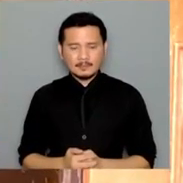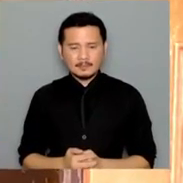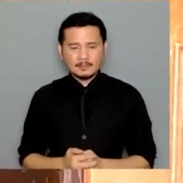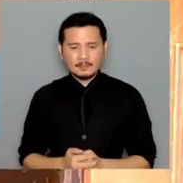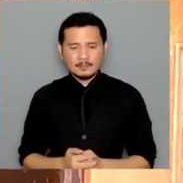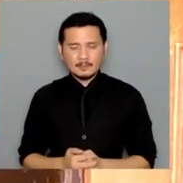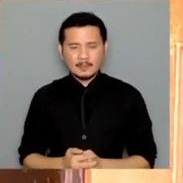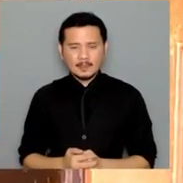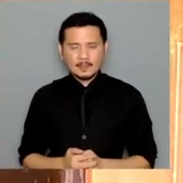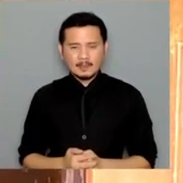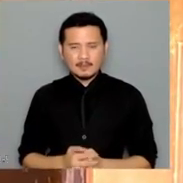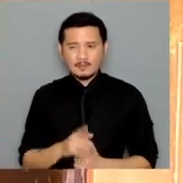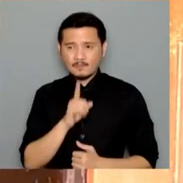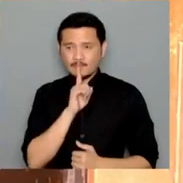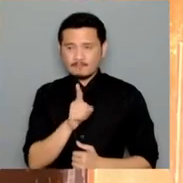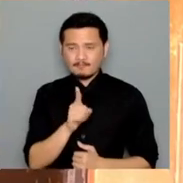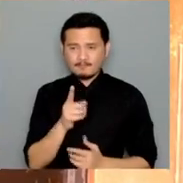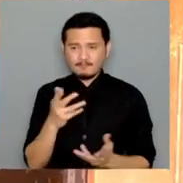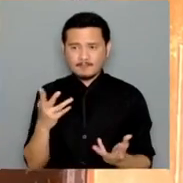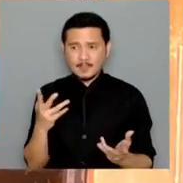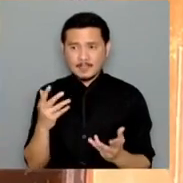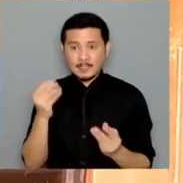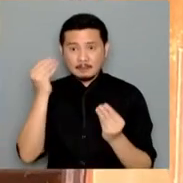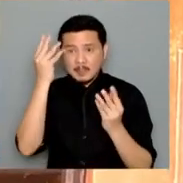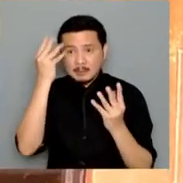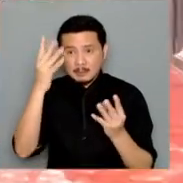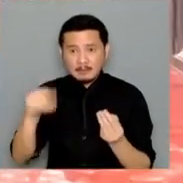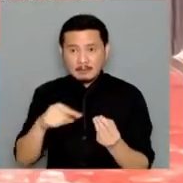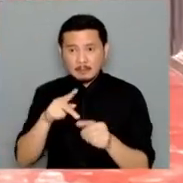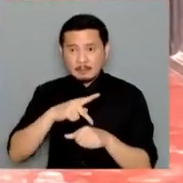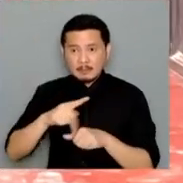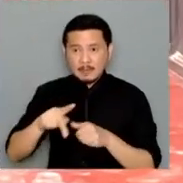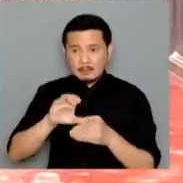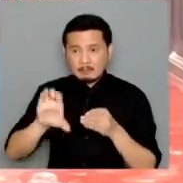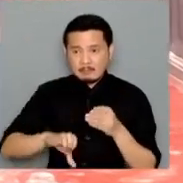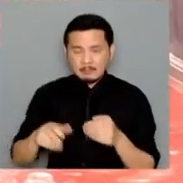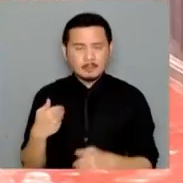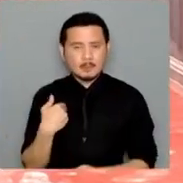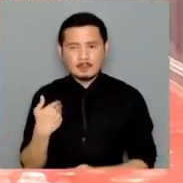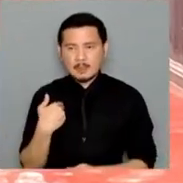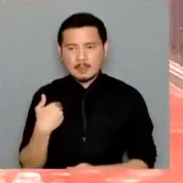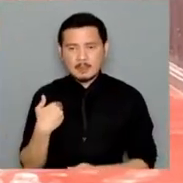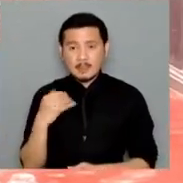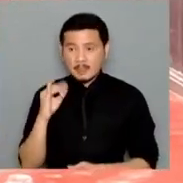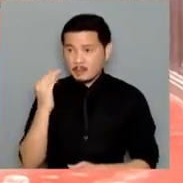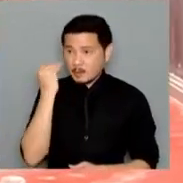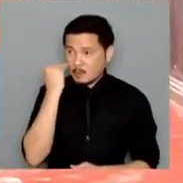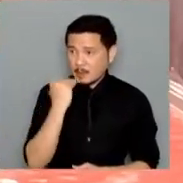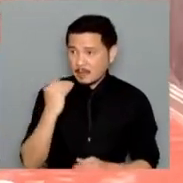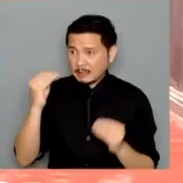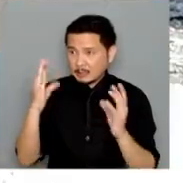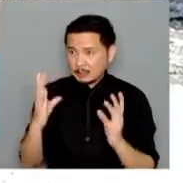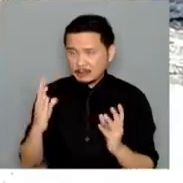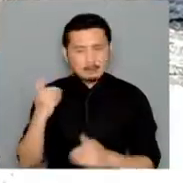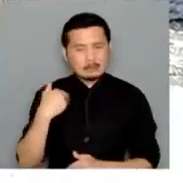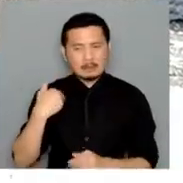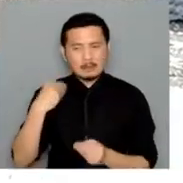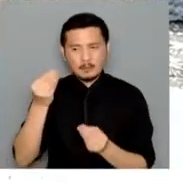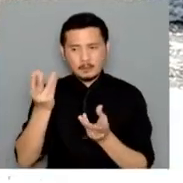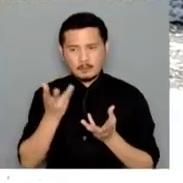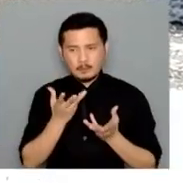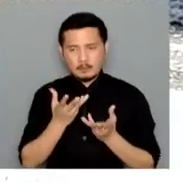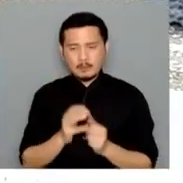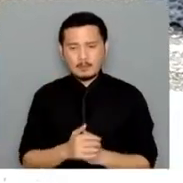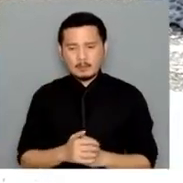there isn't really an information from the principal if there are also shortage of teachers. But what we are